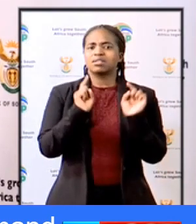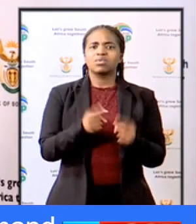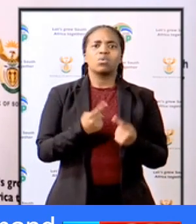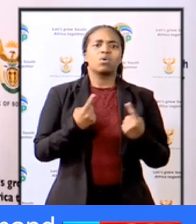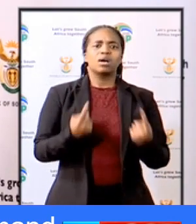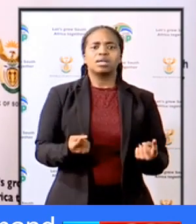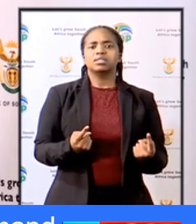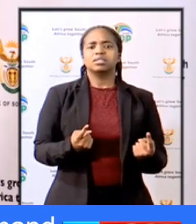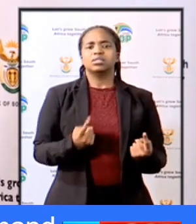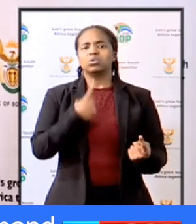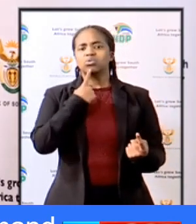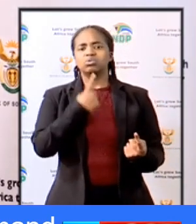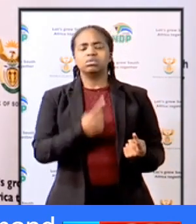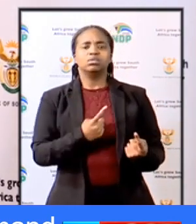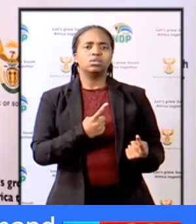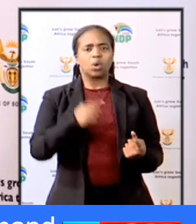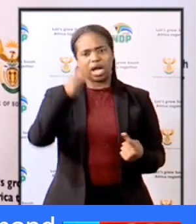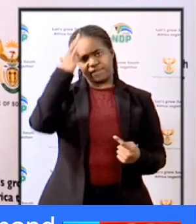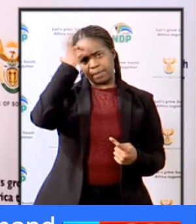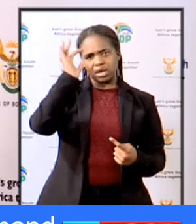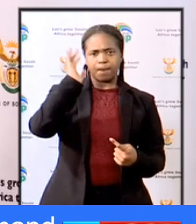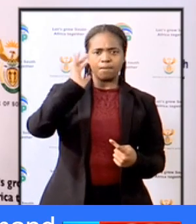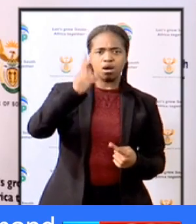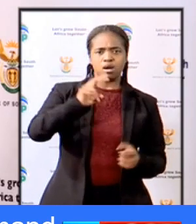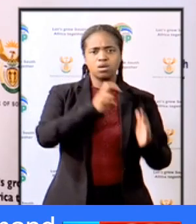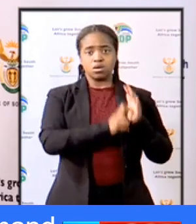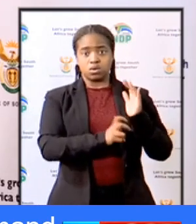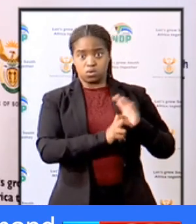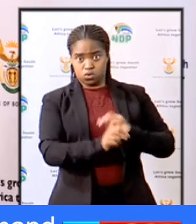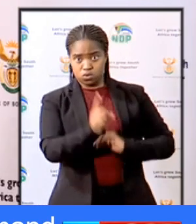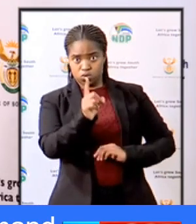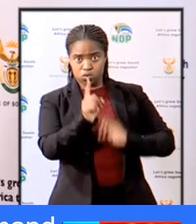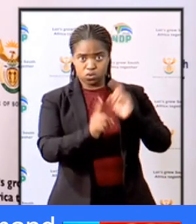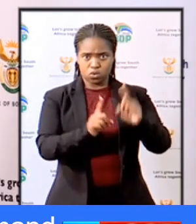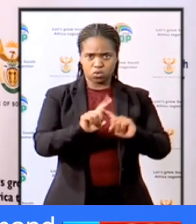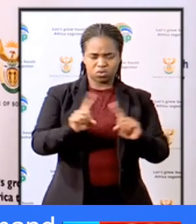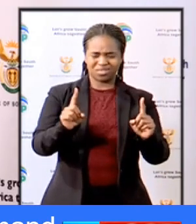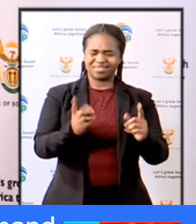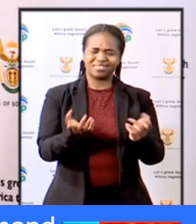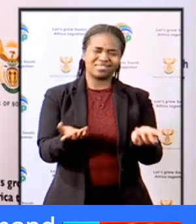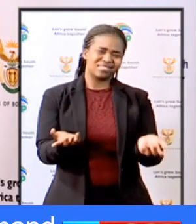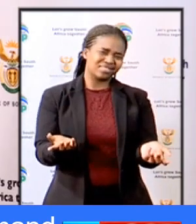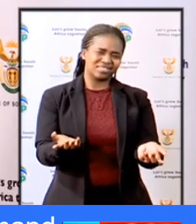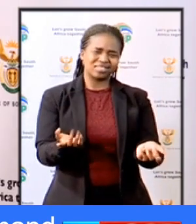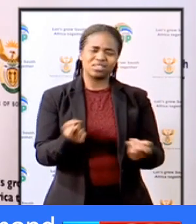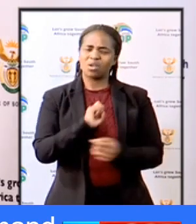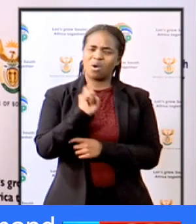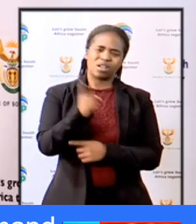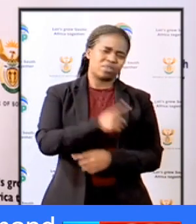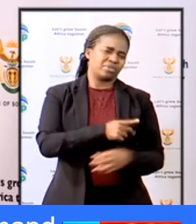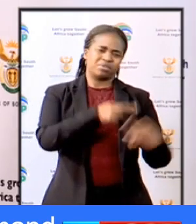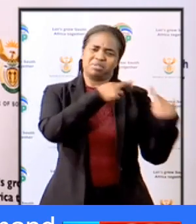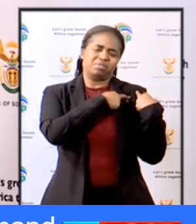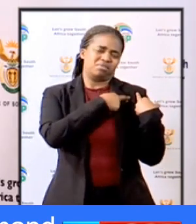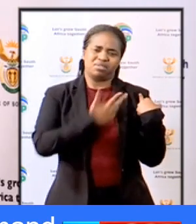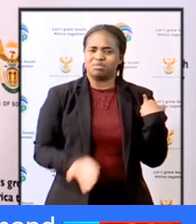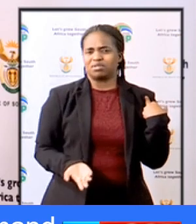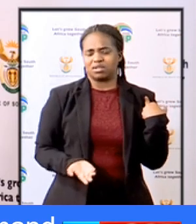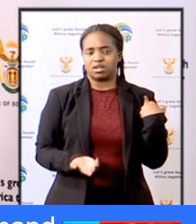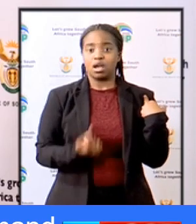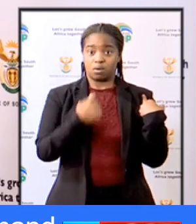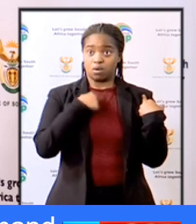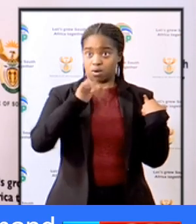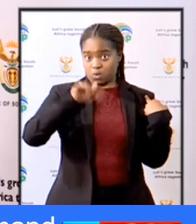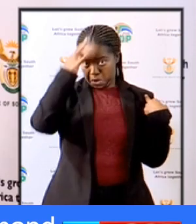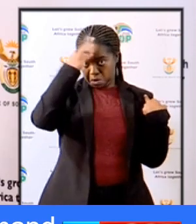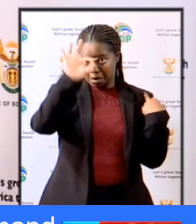be a government regulations and government directions that will guide